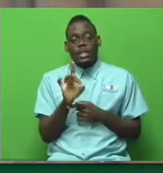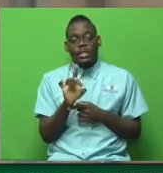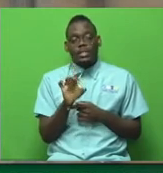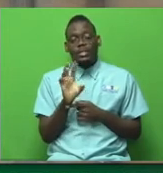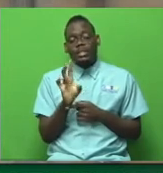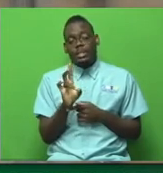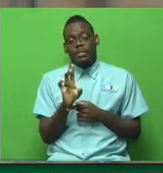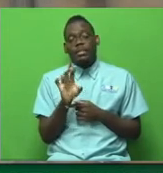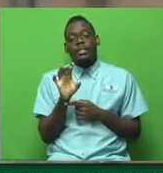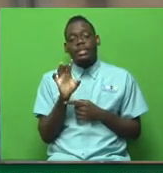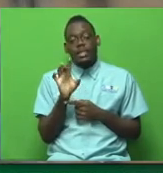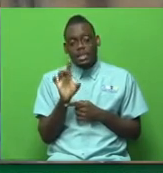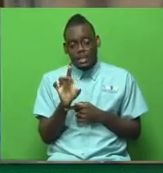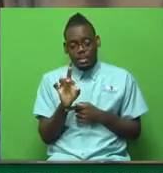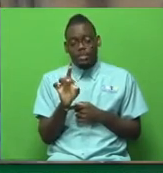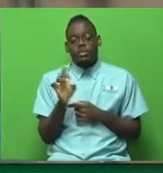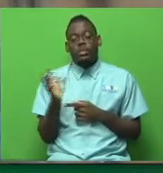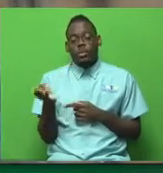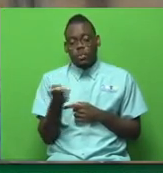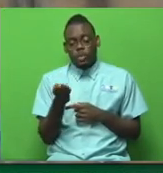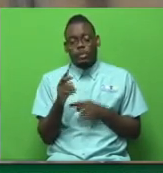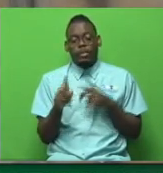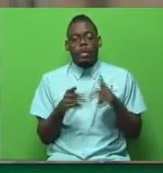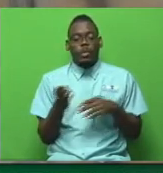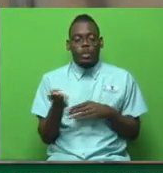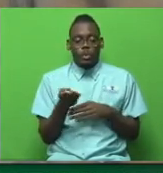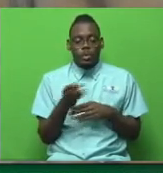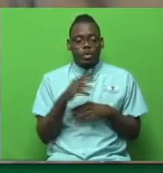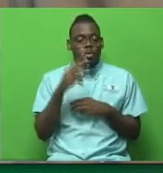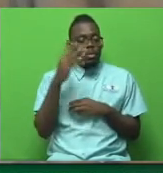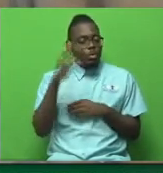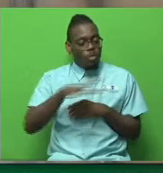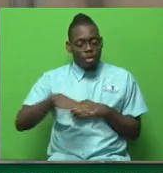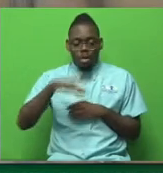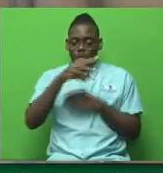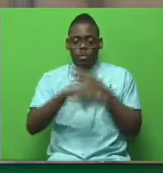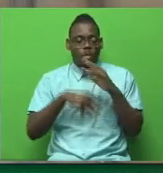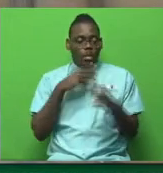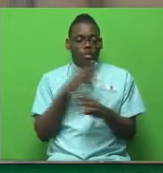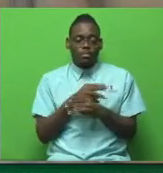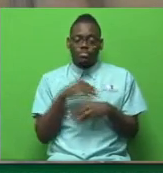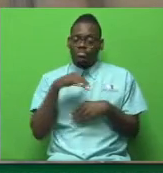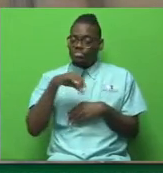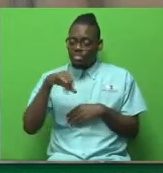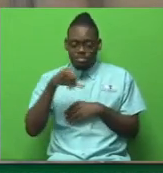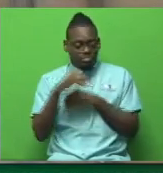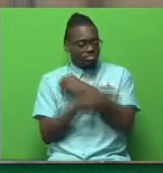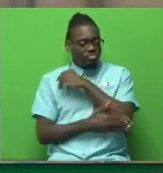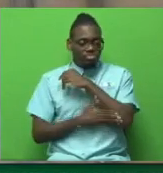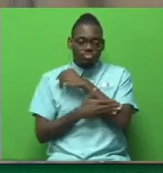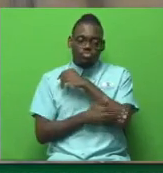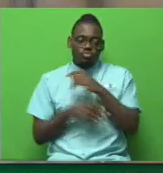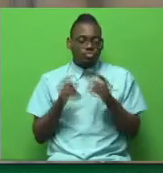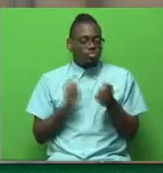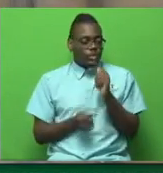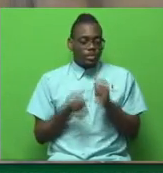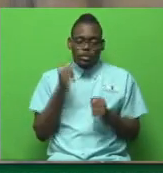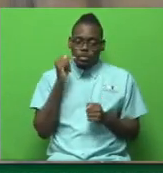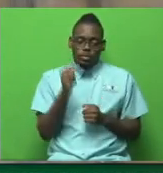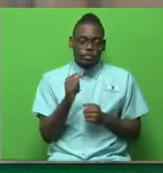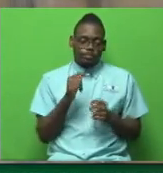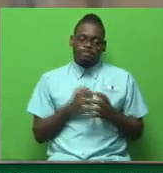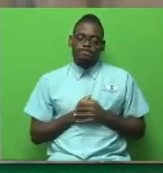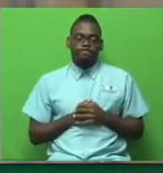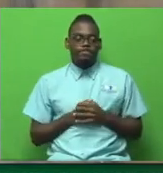worldwide no country was spared and in Trinidad and Tobago yes we lost 4